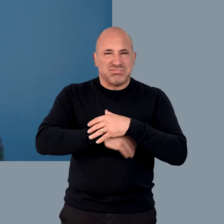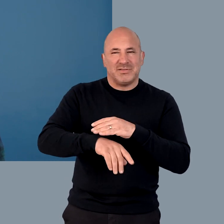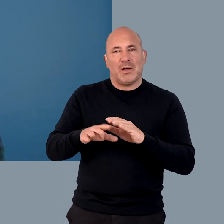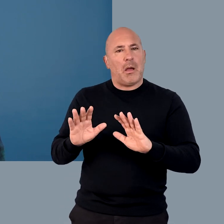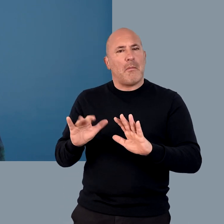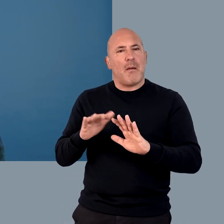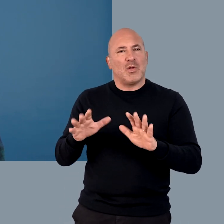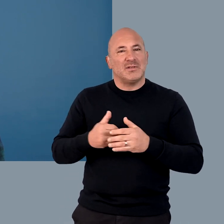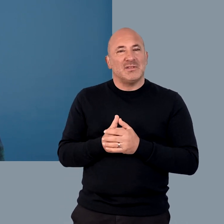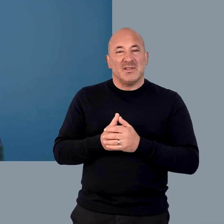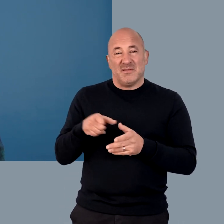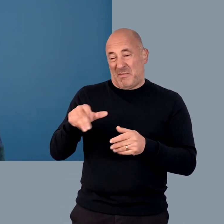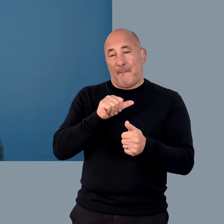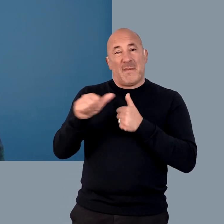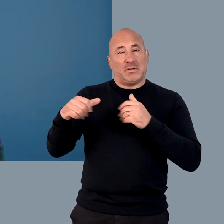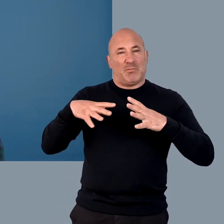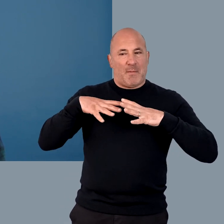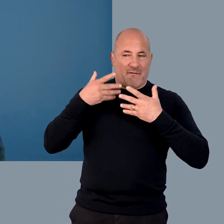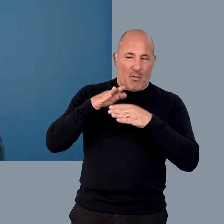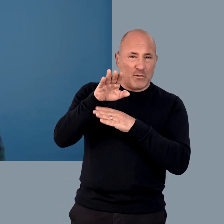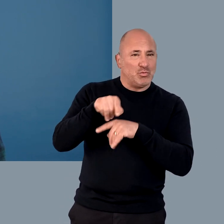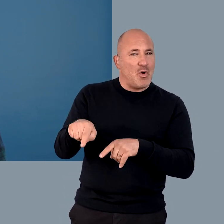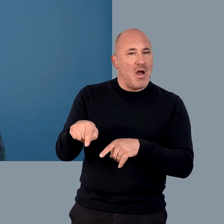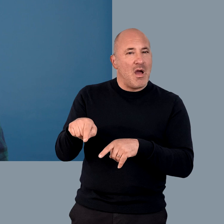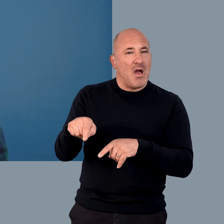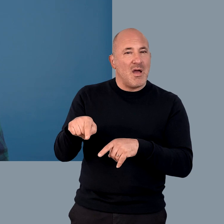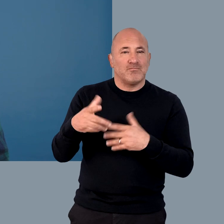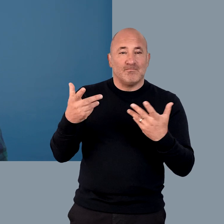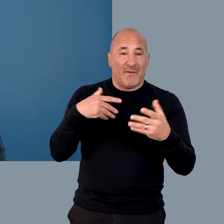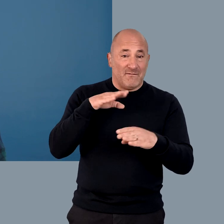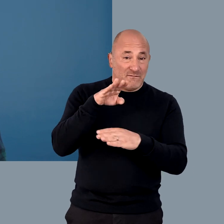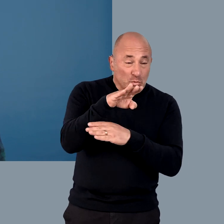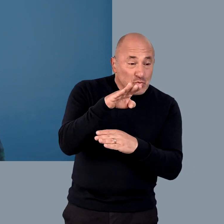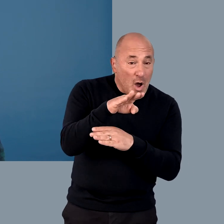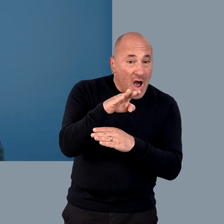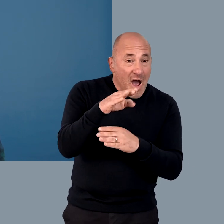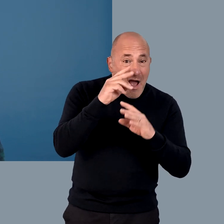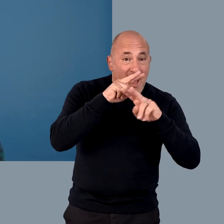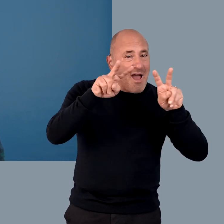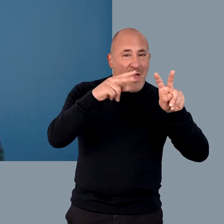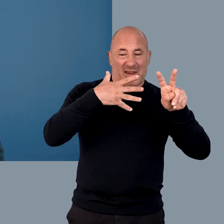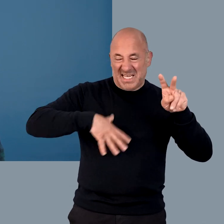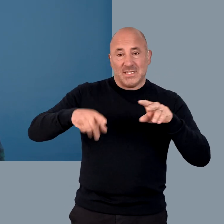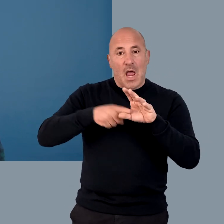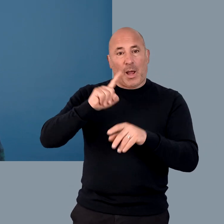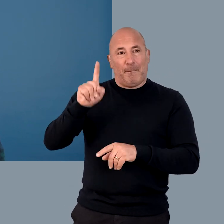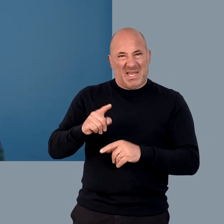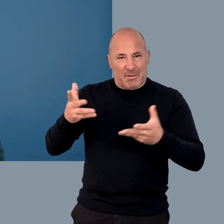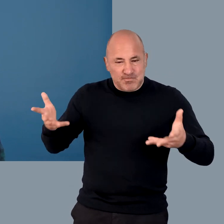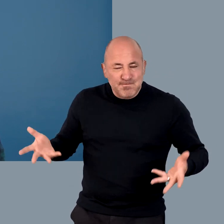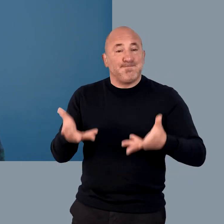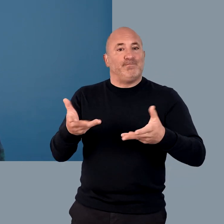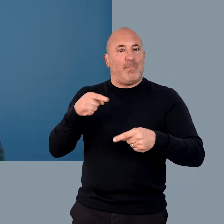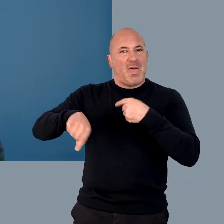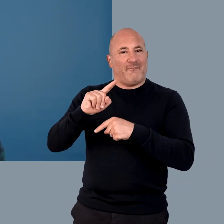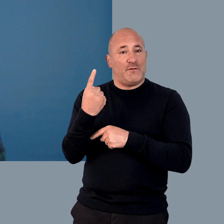tenacious, and probably the best prepared to take us into the future. And we can't be talking about the future without thinking about young people up front